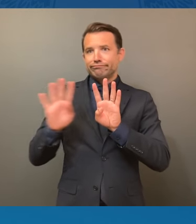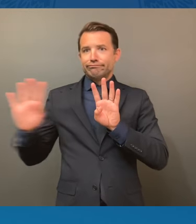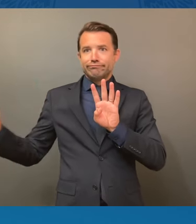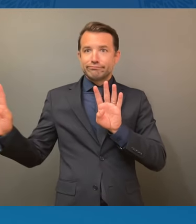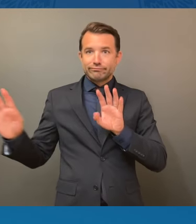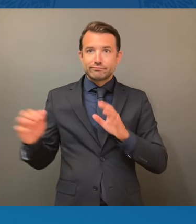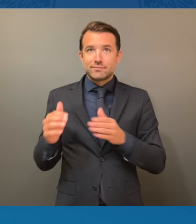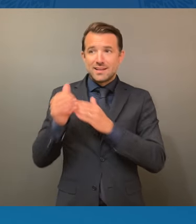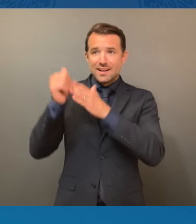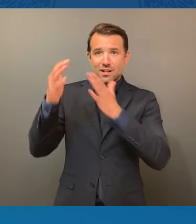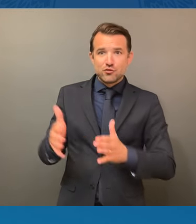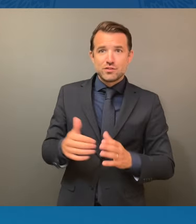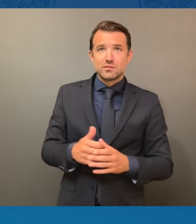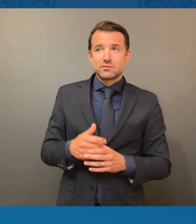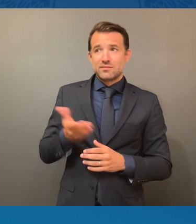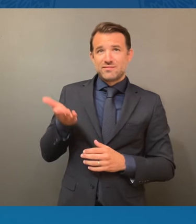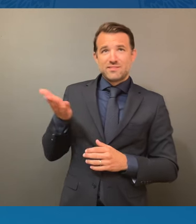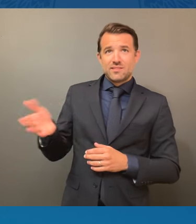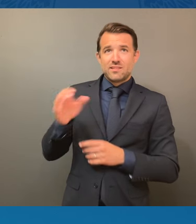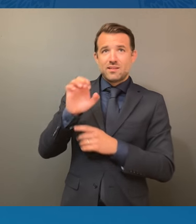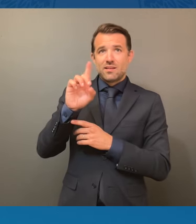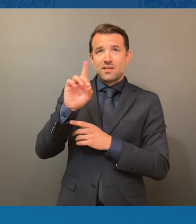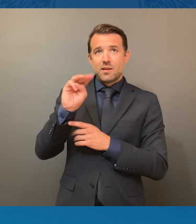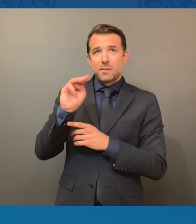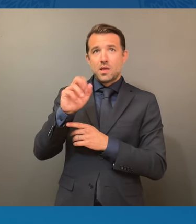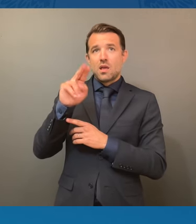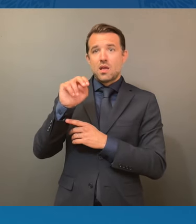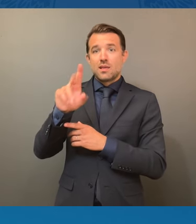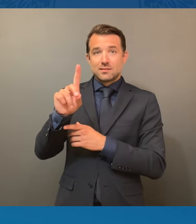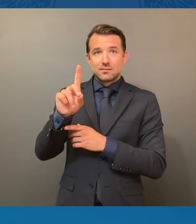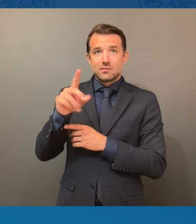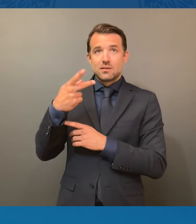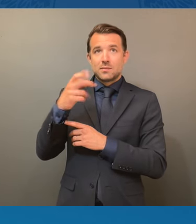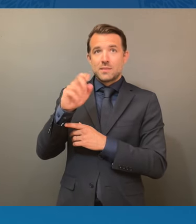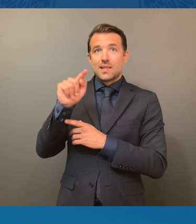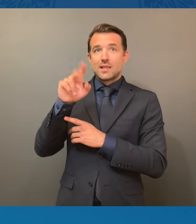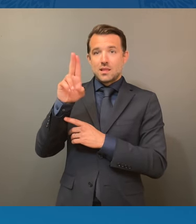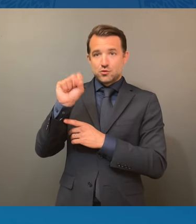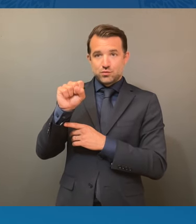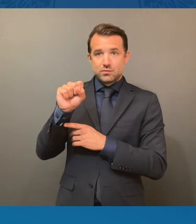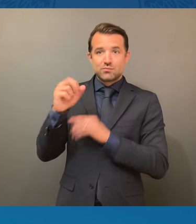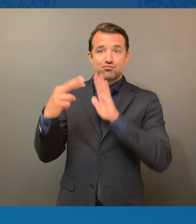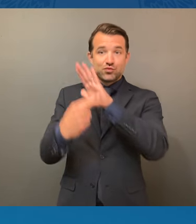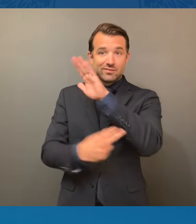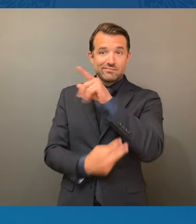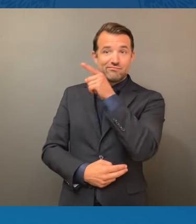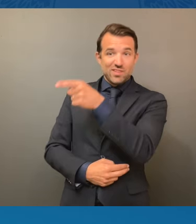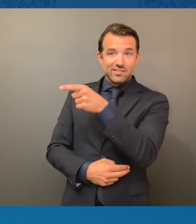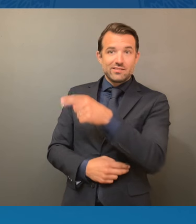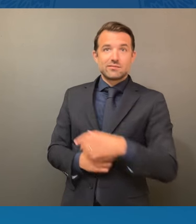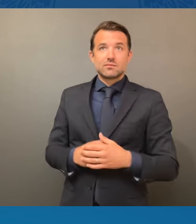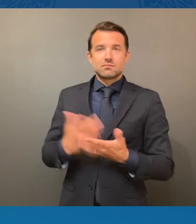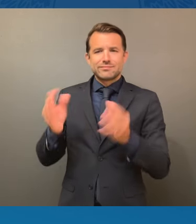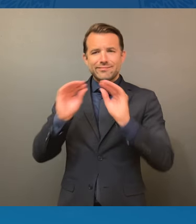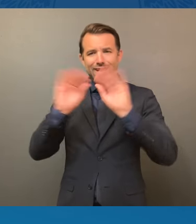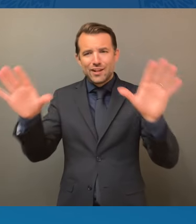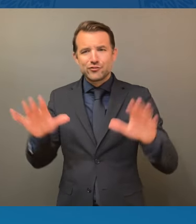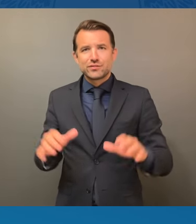Edmund Pettus Bridge every year, it was clear While we honor the history of the